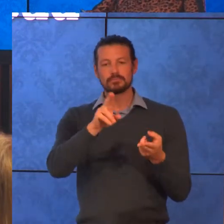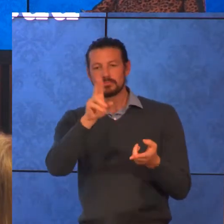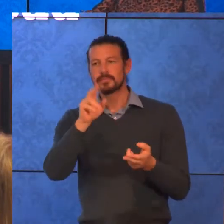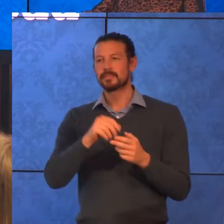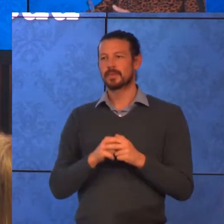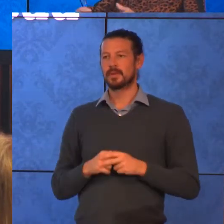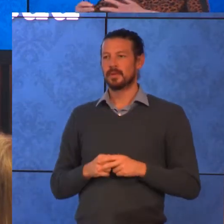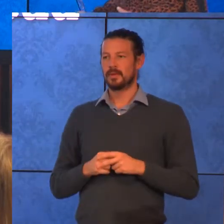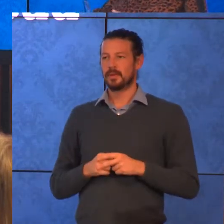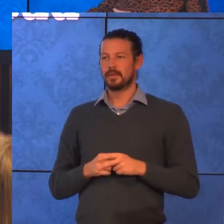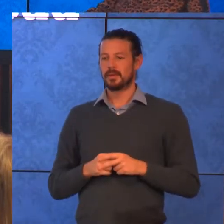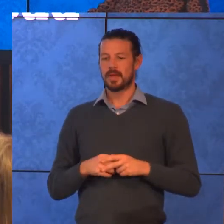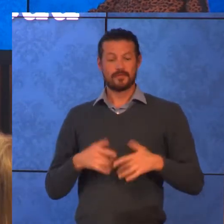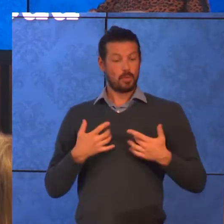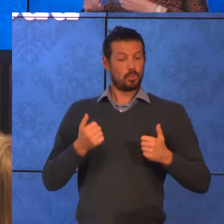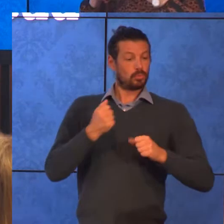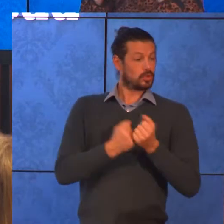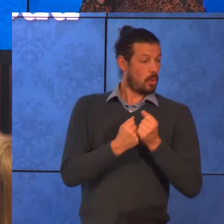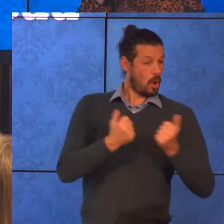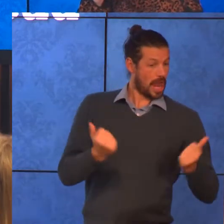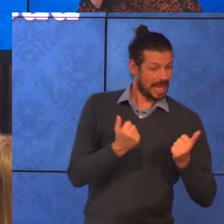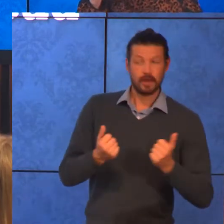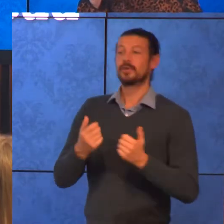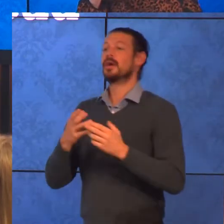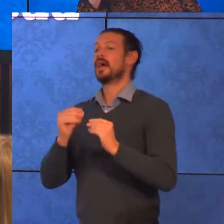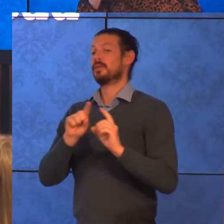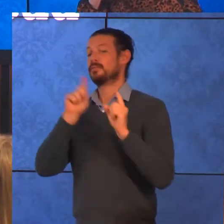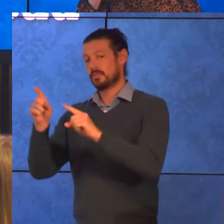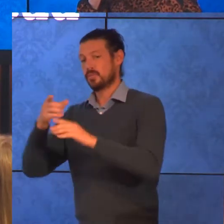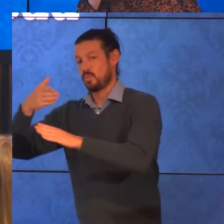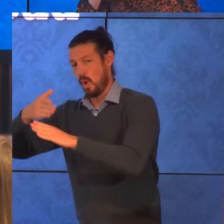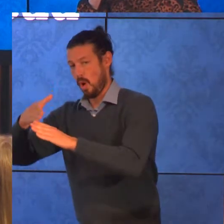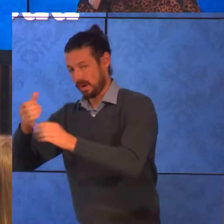inside the family home and they could go out and work, increased to,